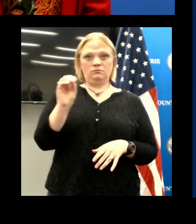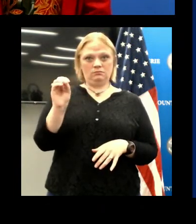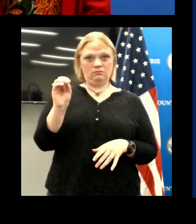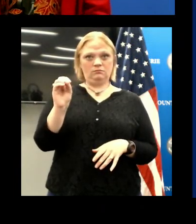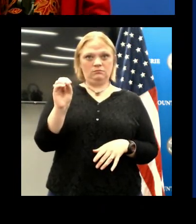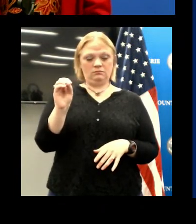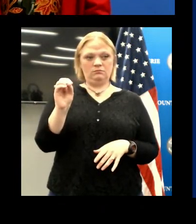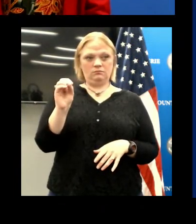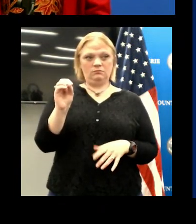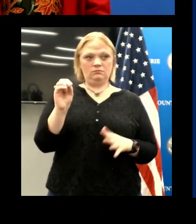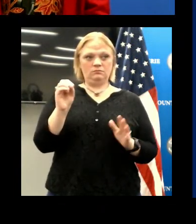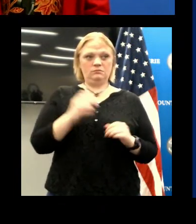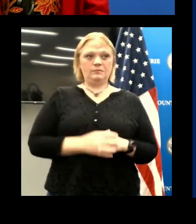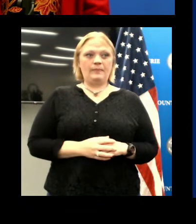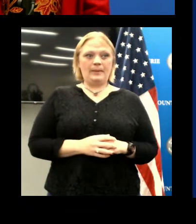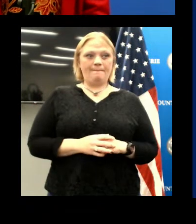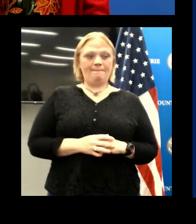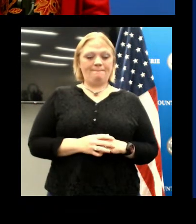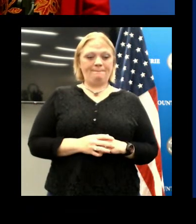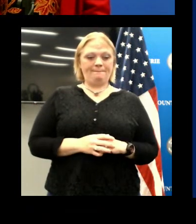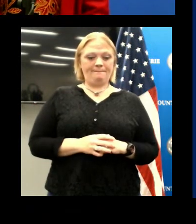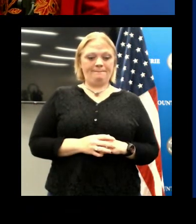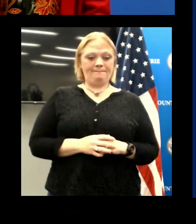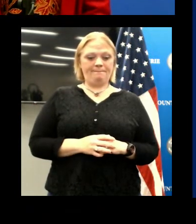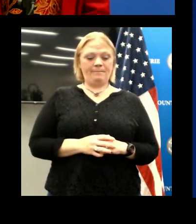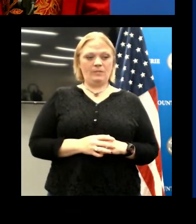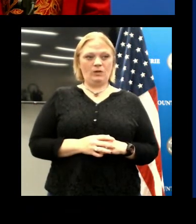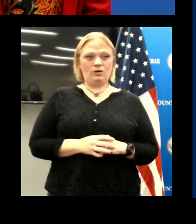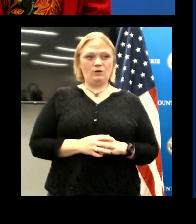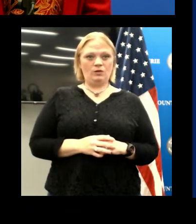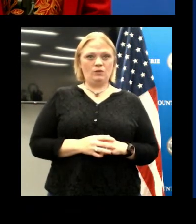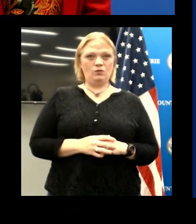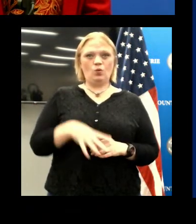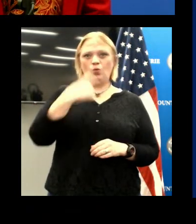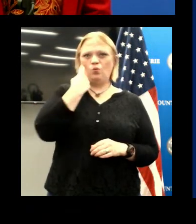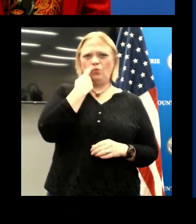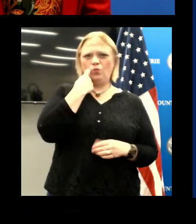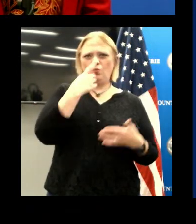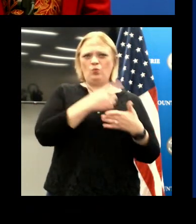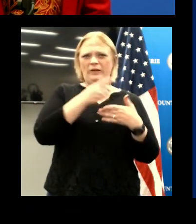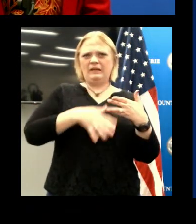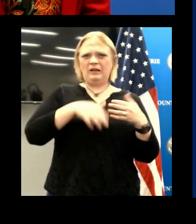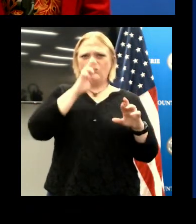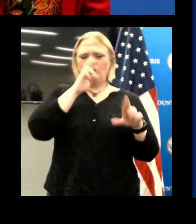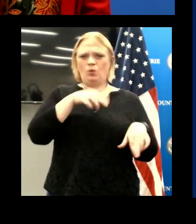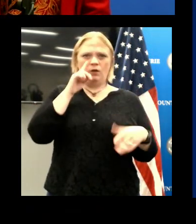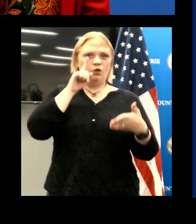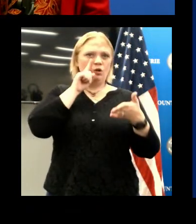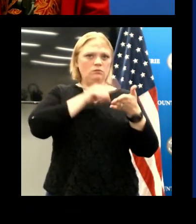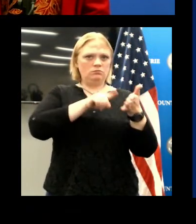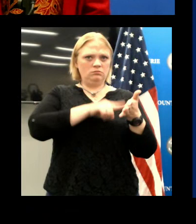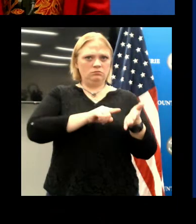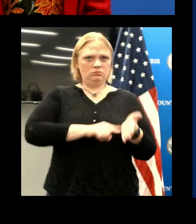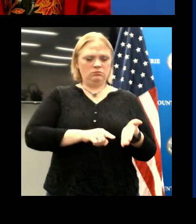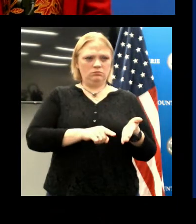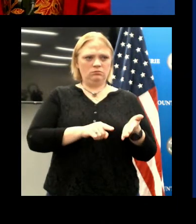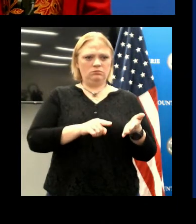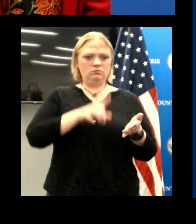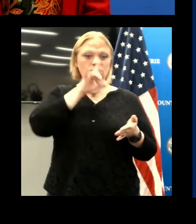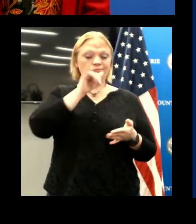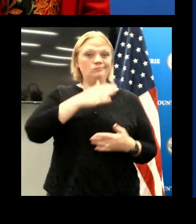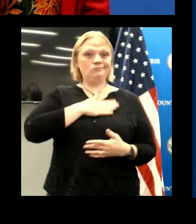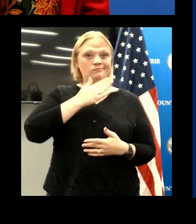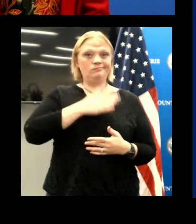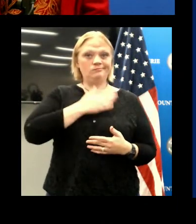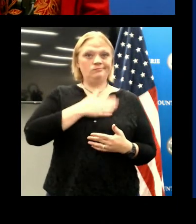716-961-6800. I can say with looking at this past weekend's report of the inspections that I'm really happy to